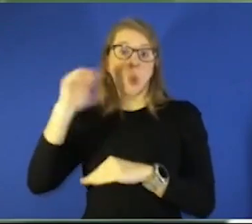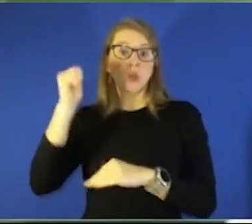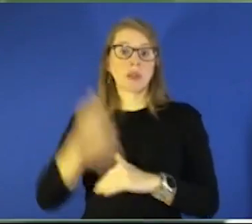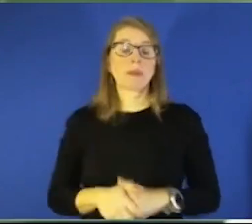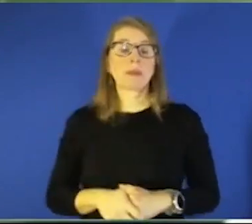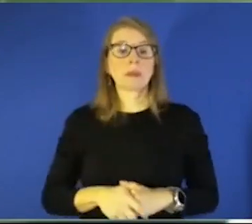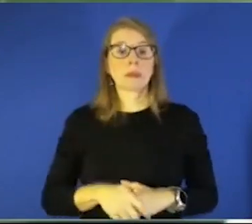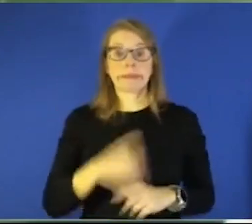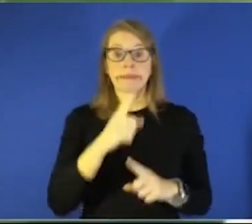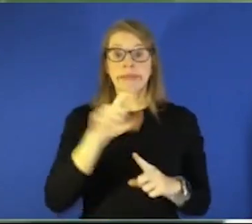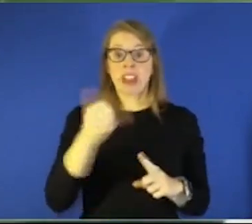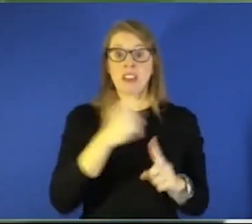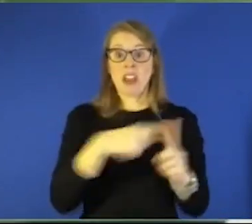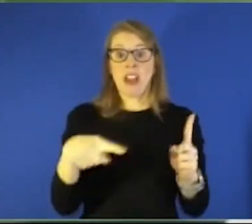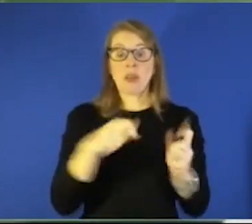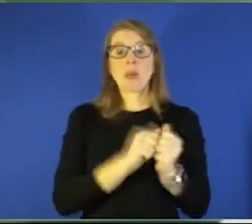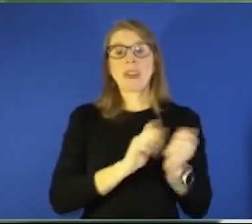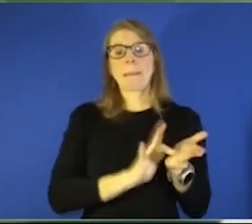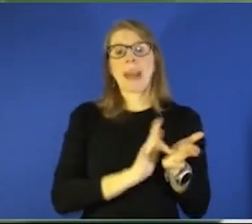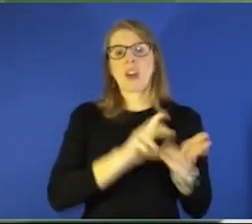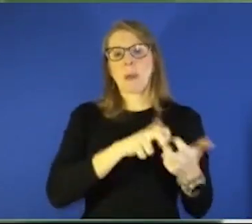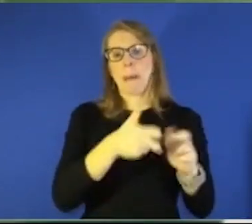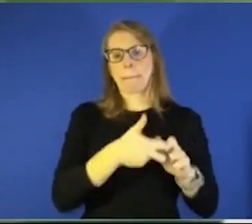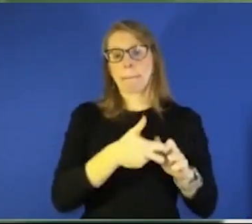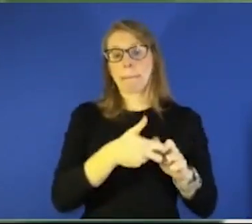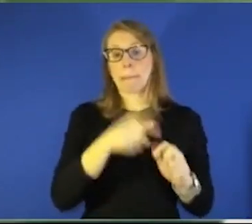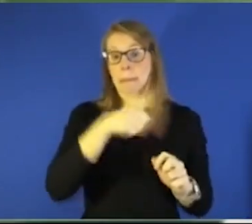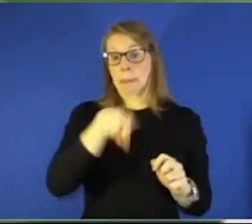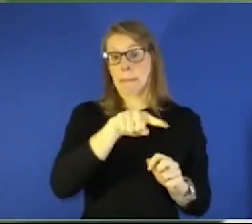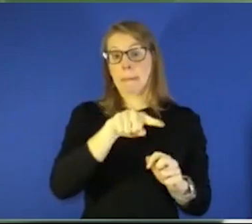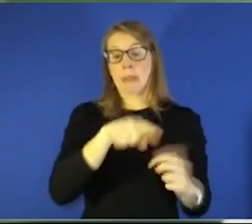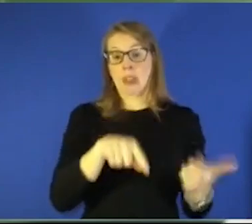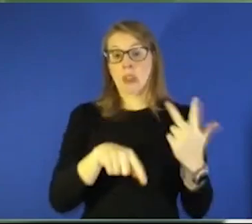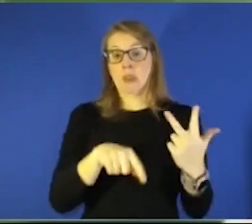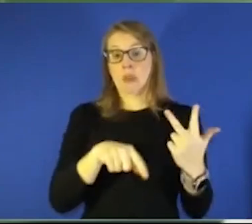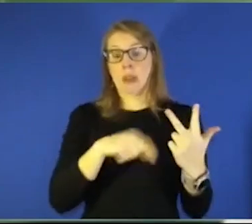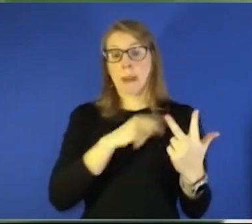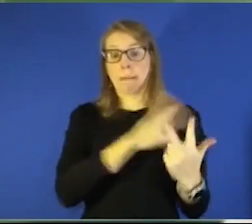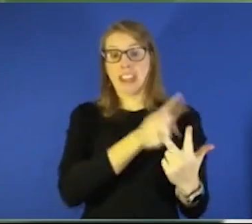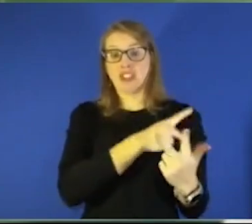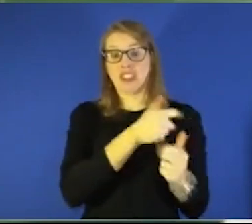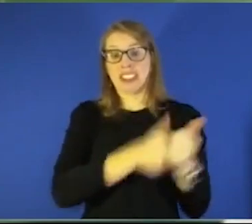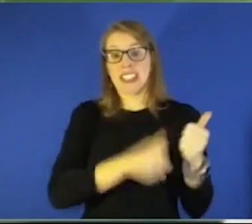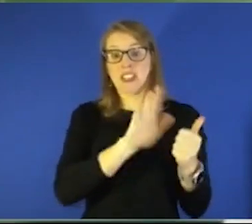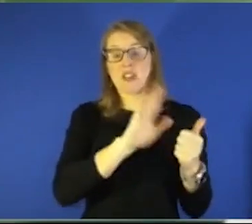were with medical problems. And of those, there were 3 patients each in their